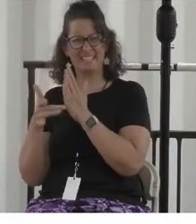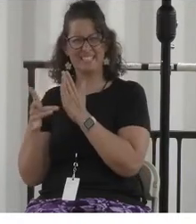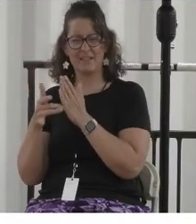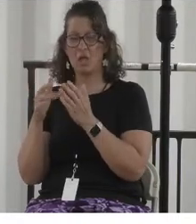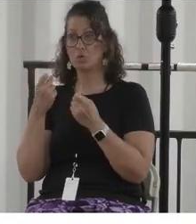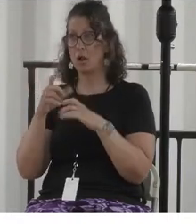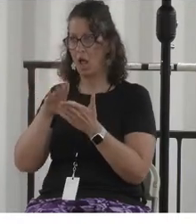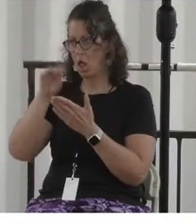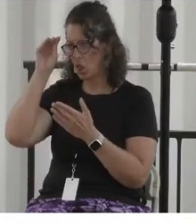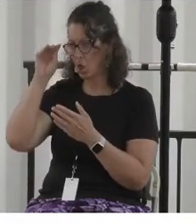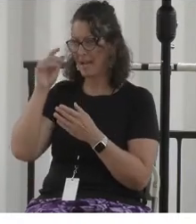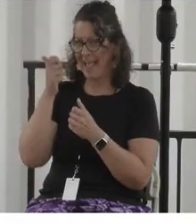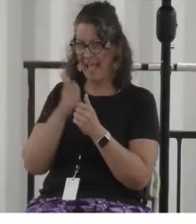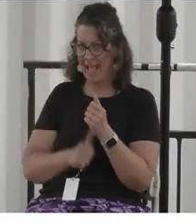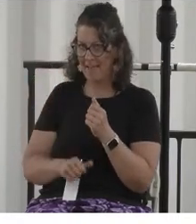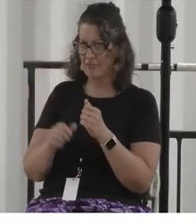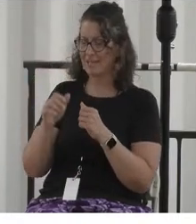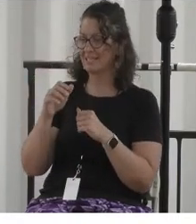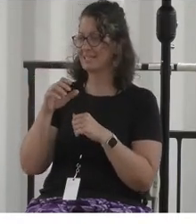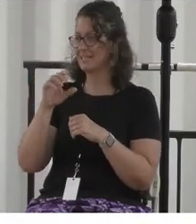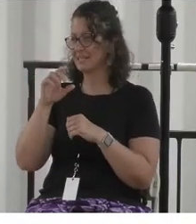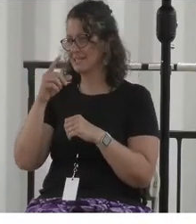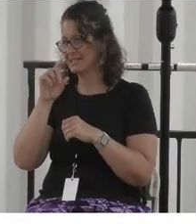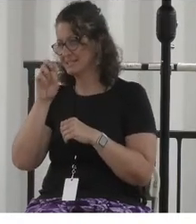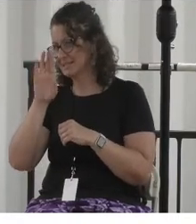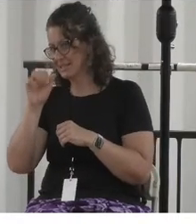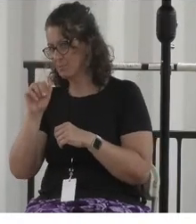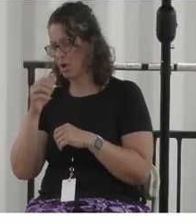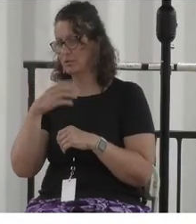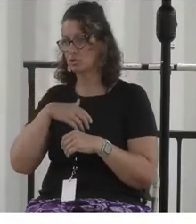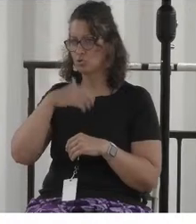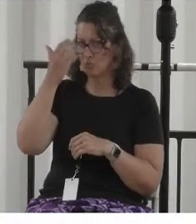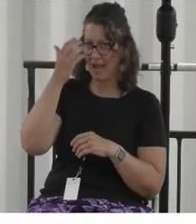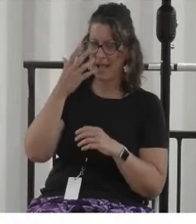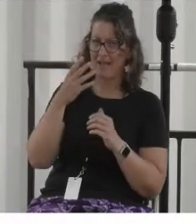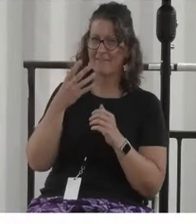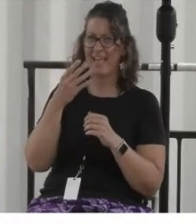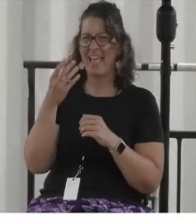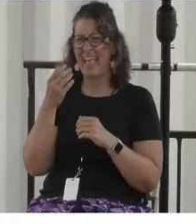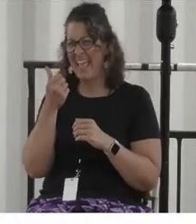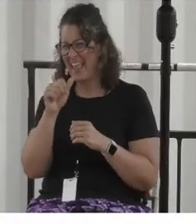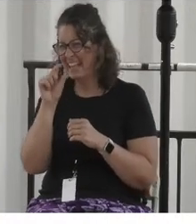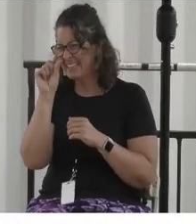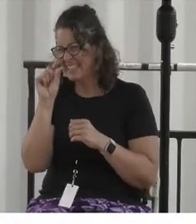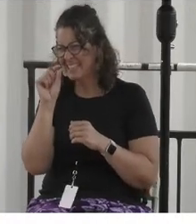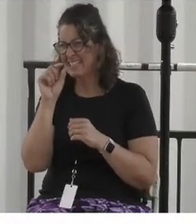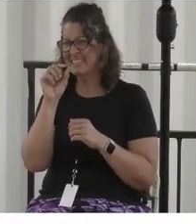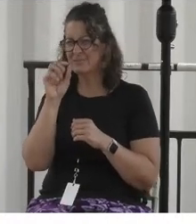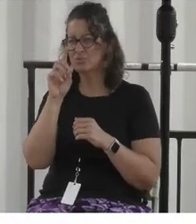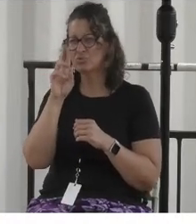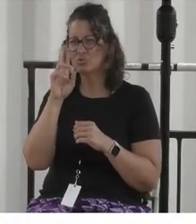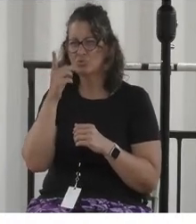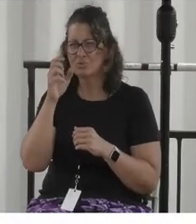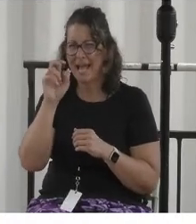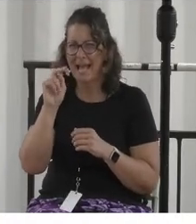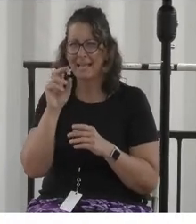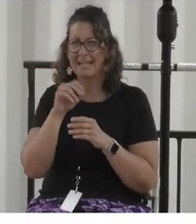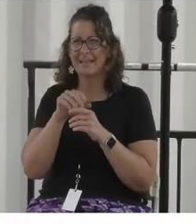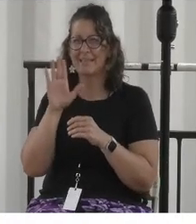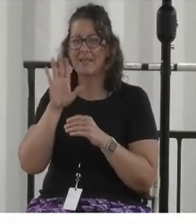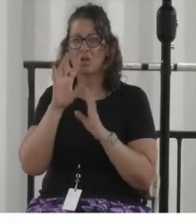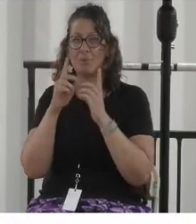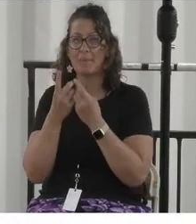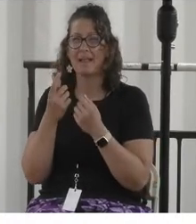every giraffe, every little leafy and weedy sea dragon in their population, and they've got to find a way to tell them apart. Well, we as humans are really good about